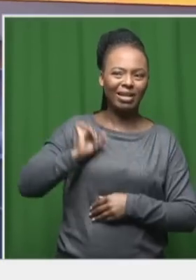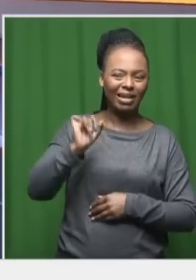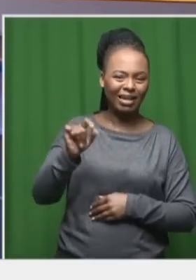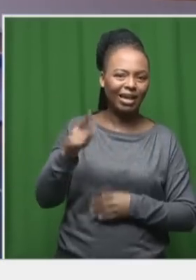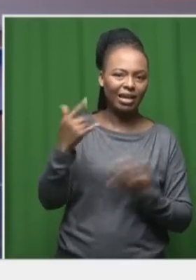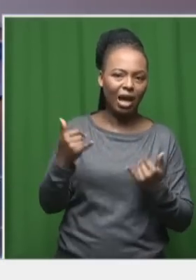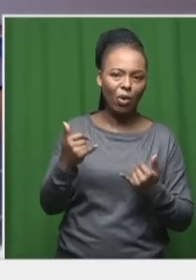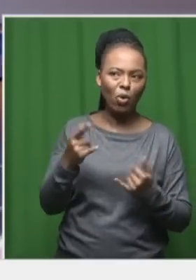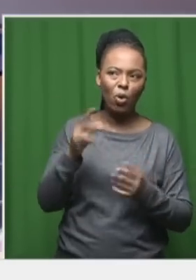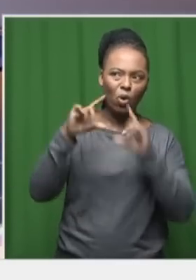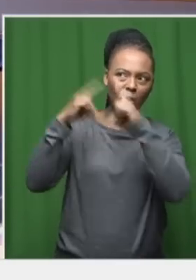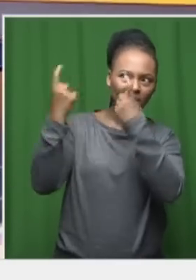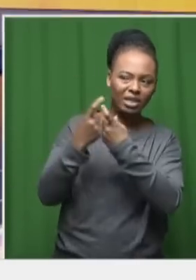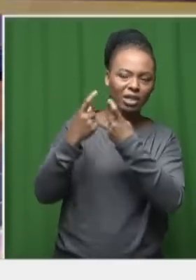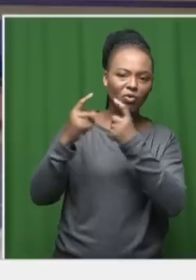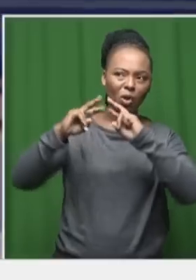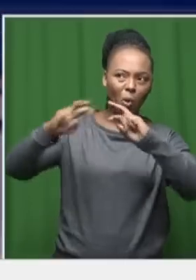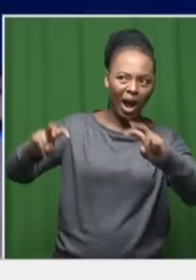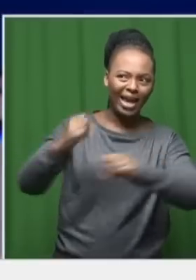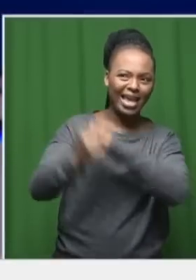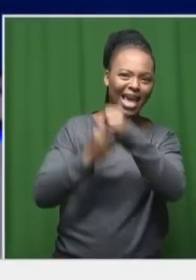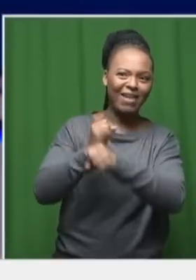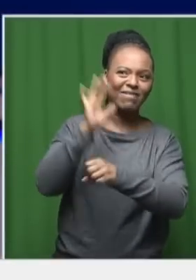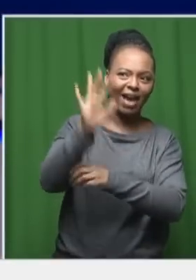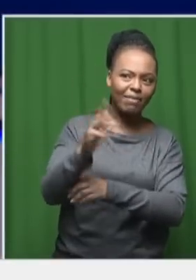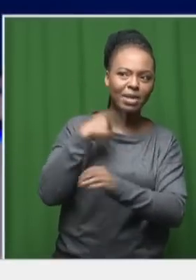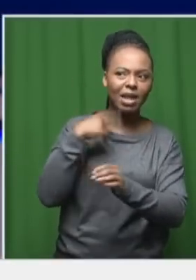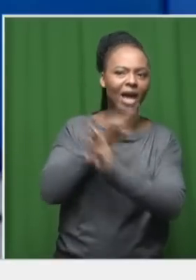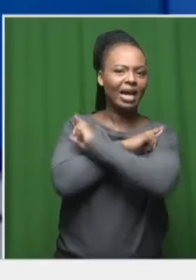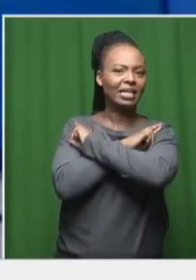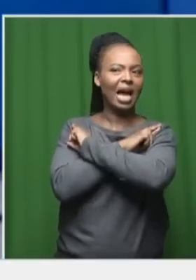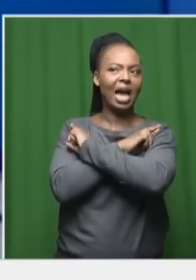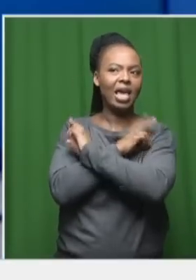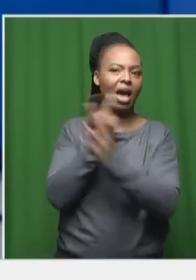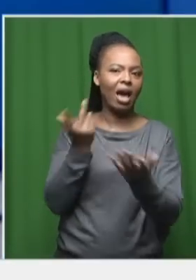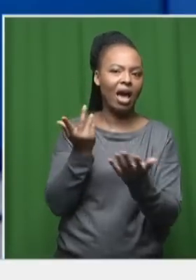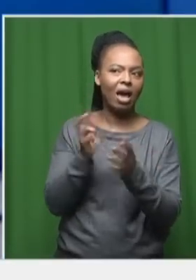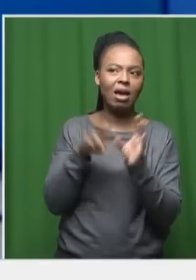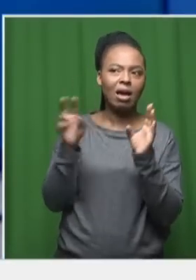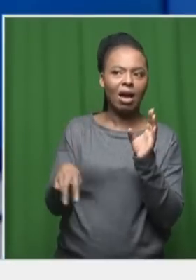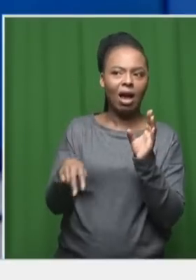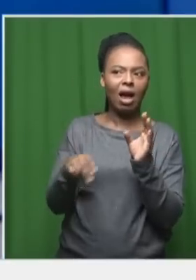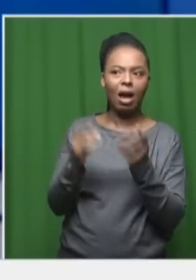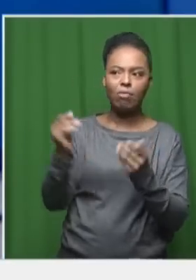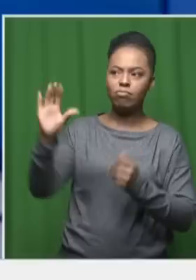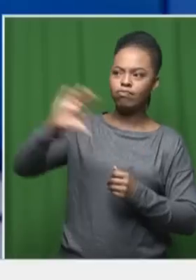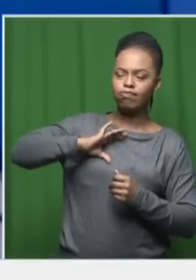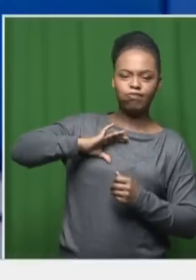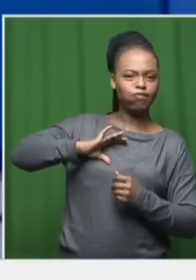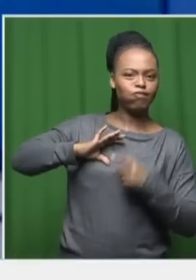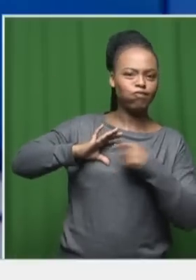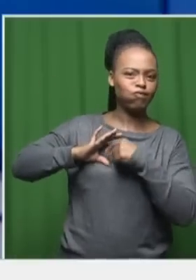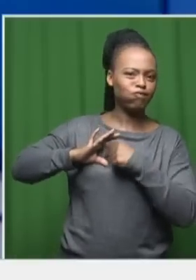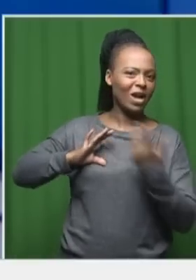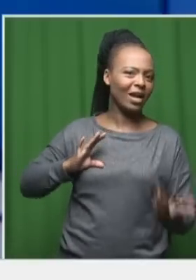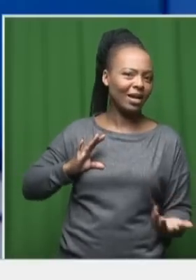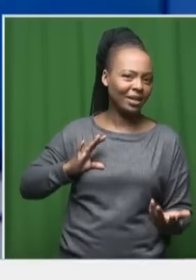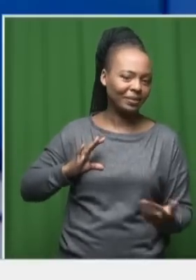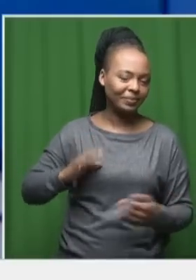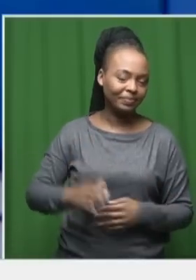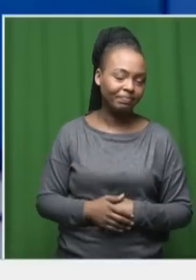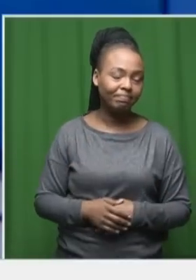look at it. We'll take another 4 or 5 years. And then I'll retire with a lovely perk. So the problem essentially lies with the